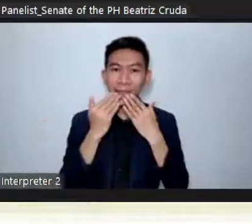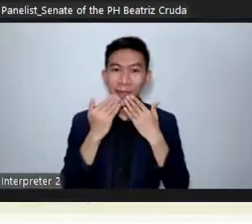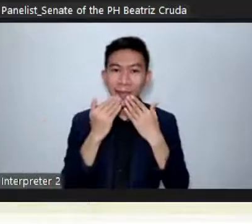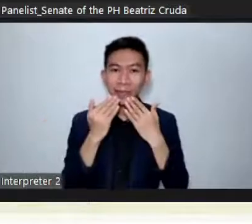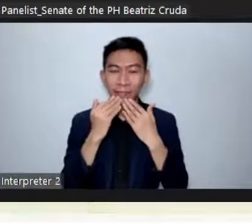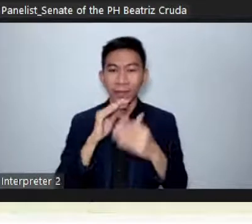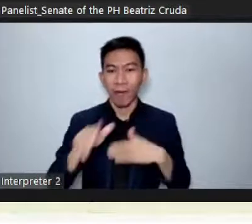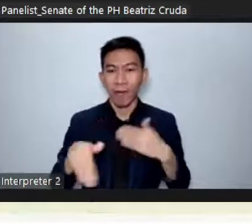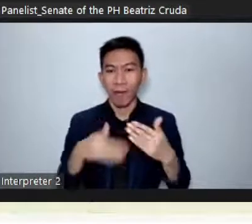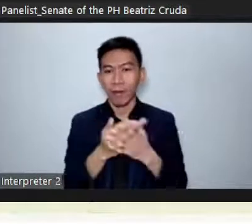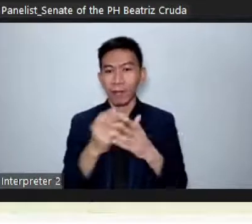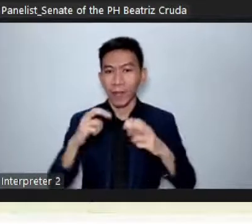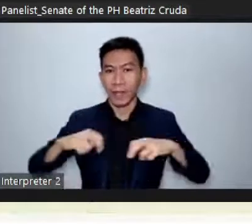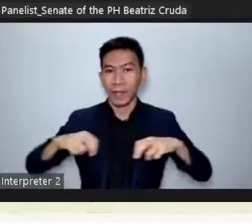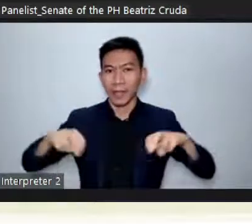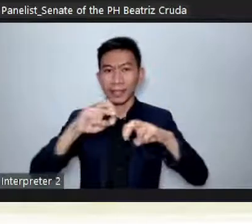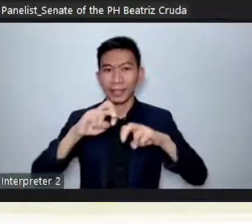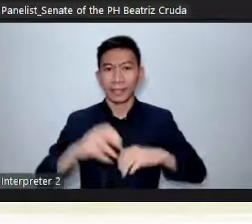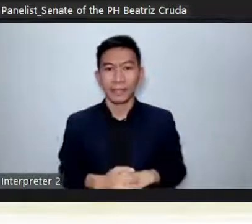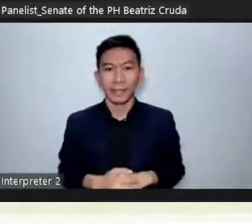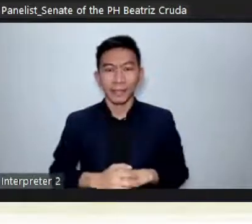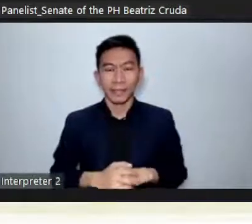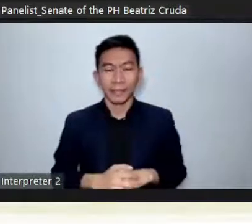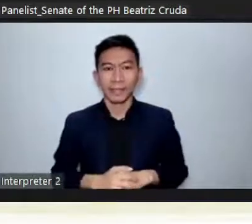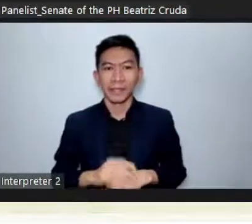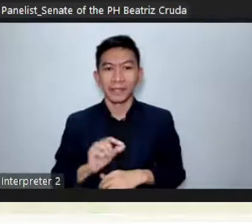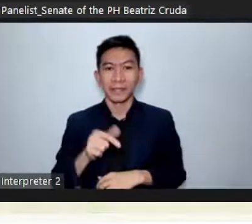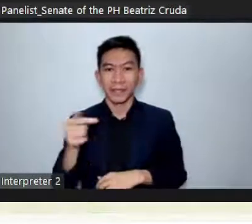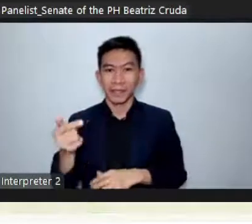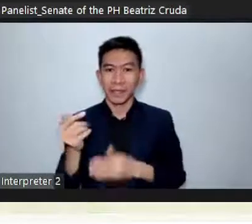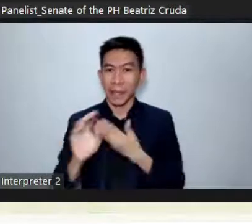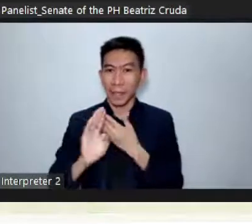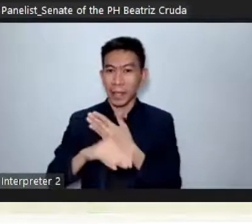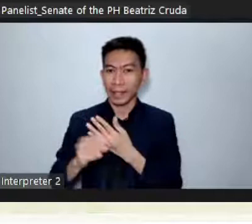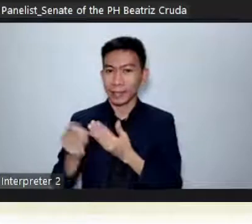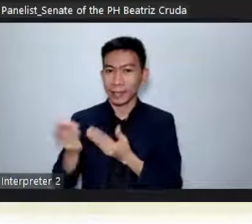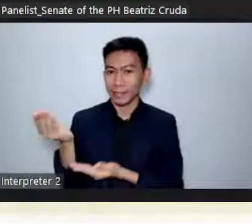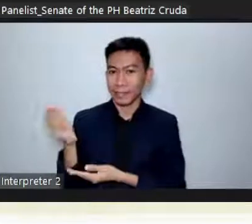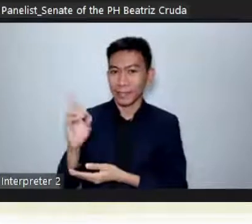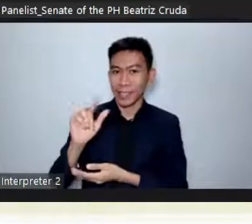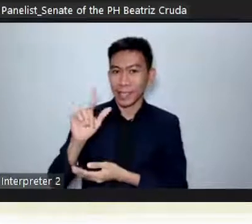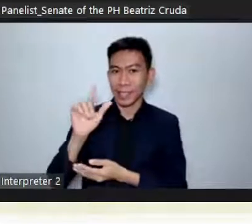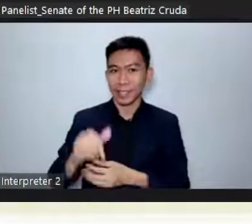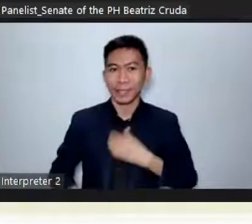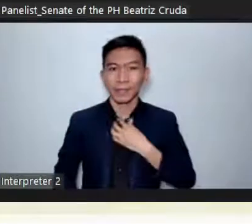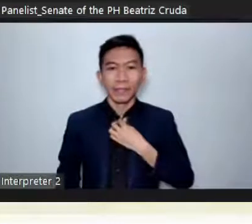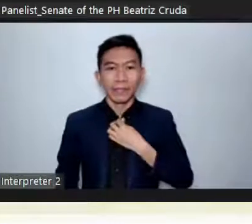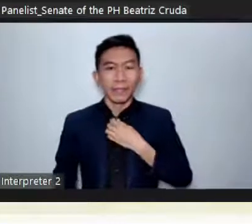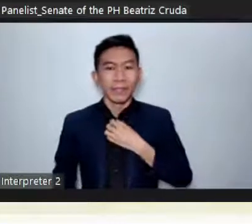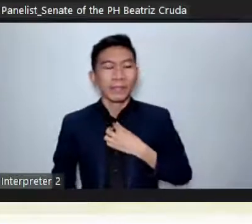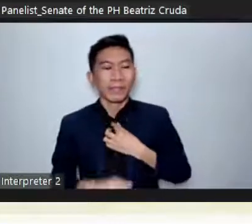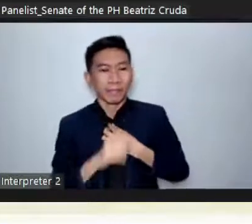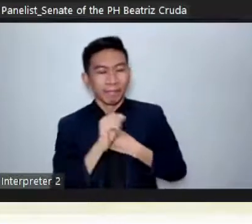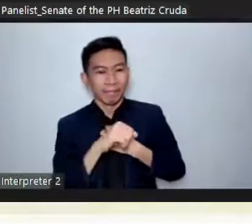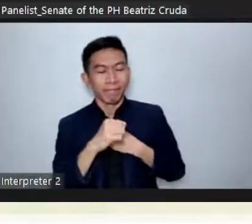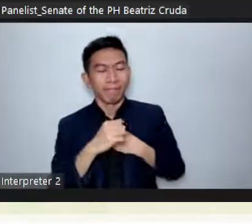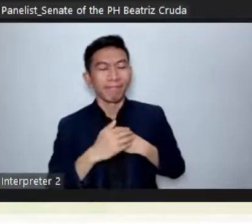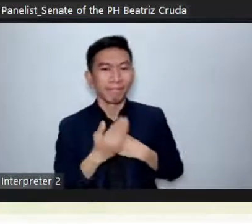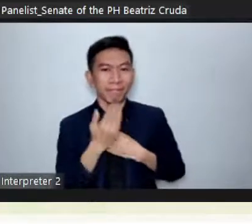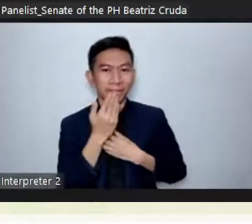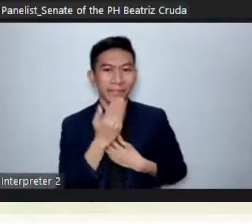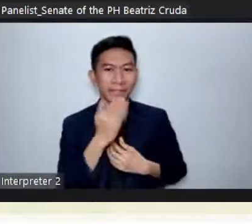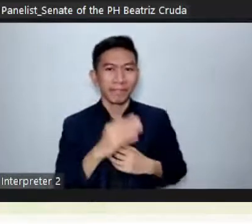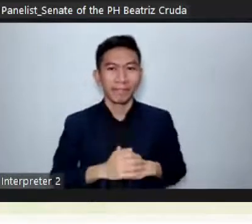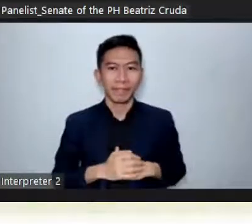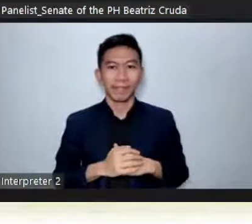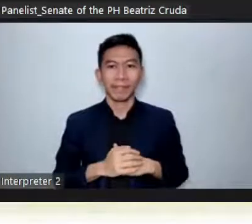our panelists. And back to you, Dali. Yes, Doc. Again, thank you very